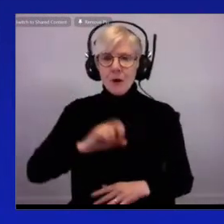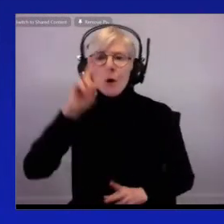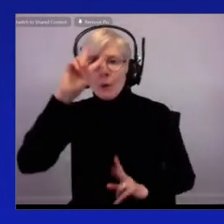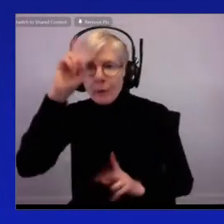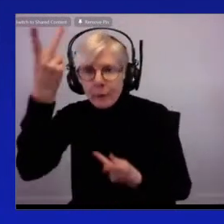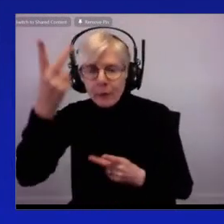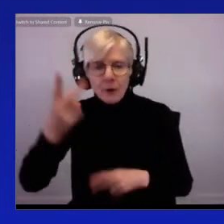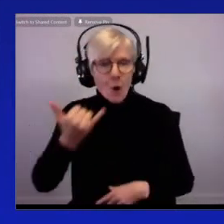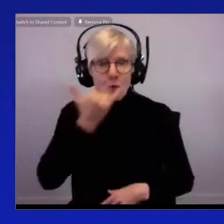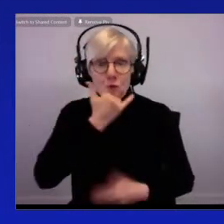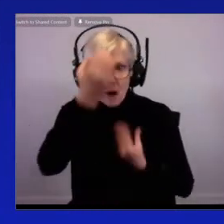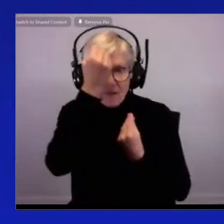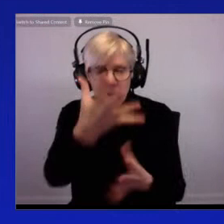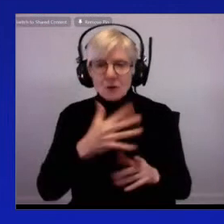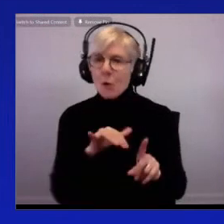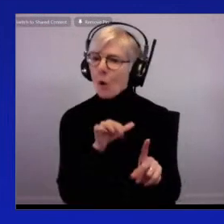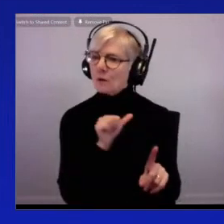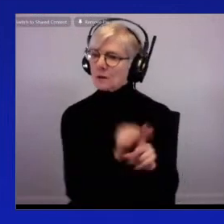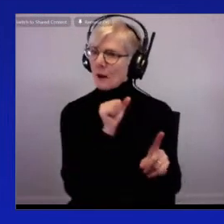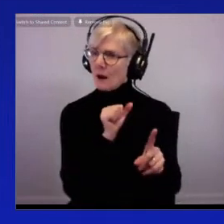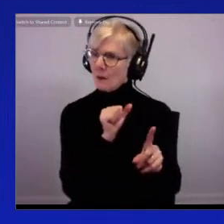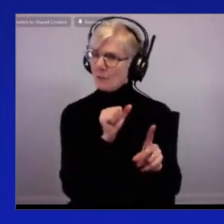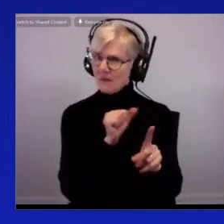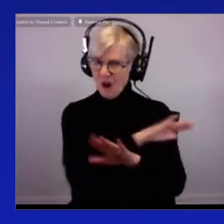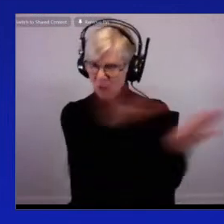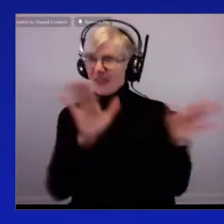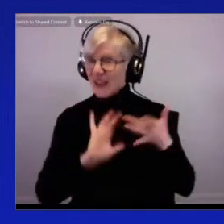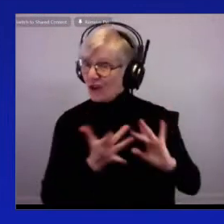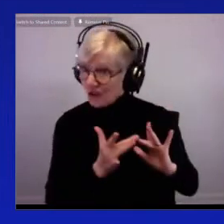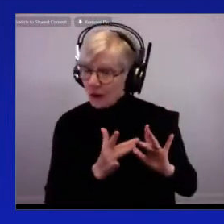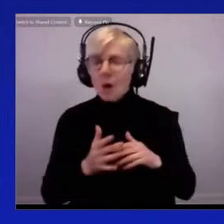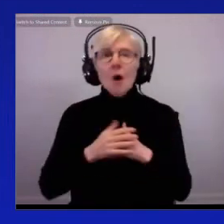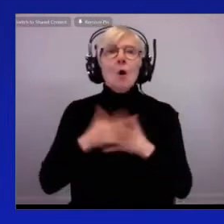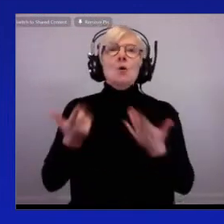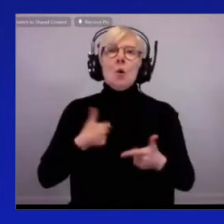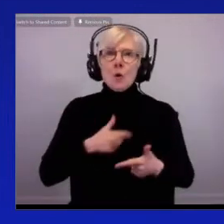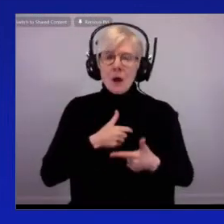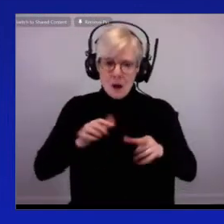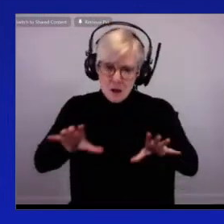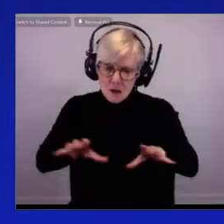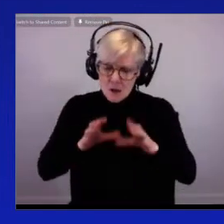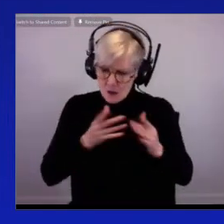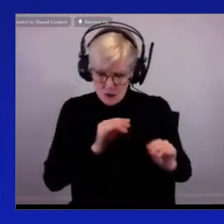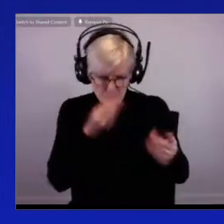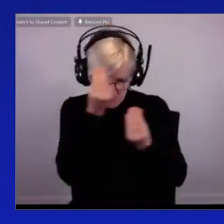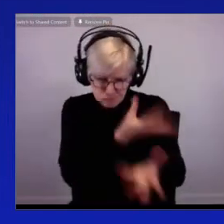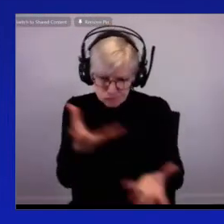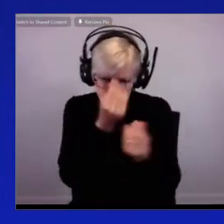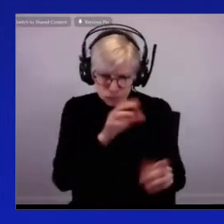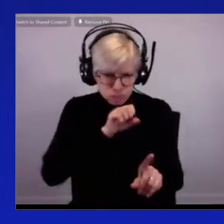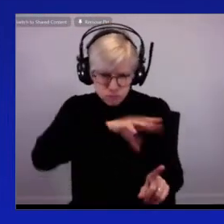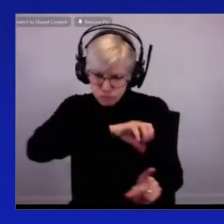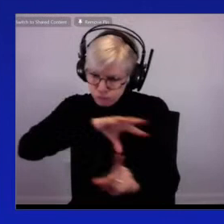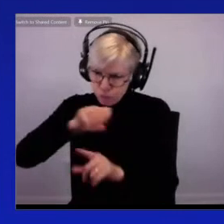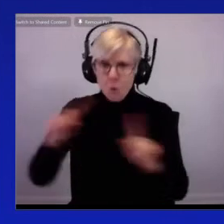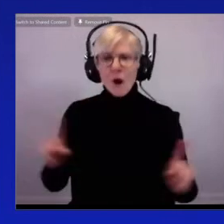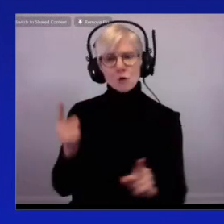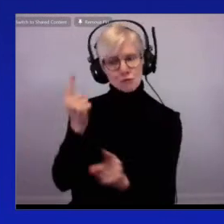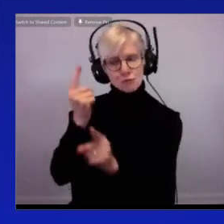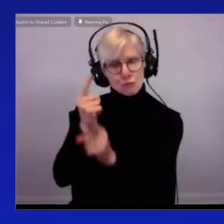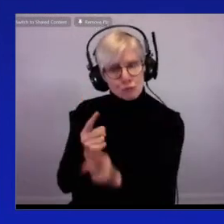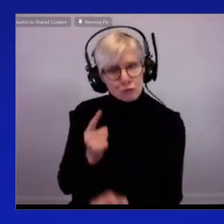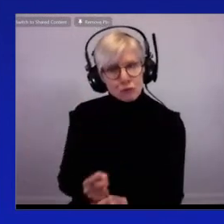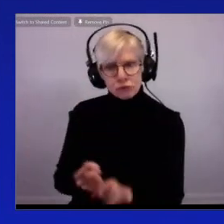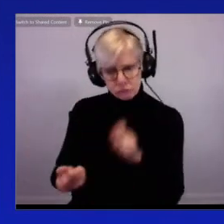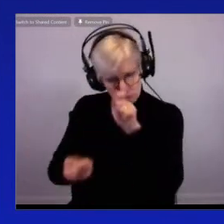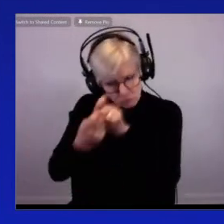internet. So we are working to make sure that the public knows where to access credible information